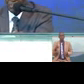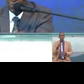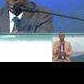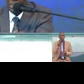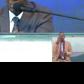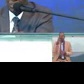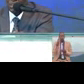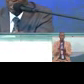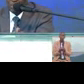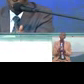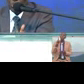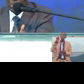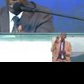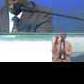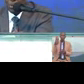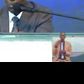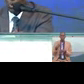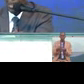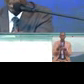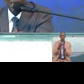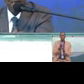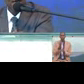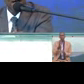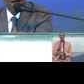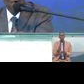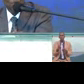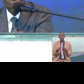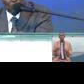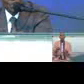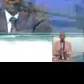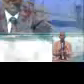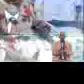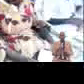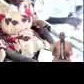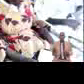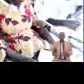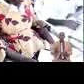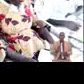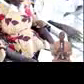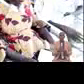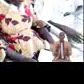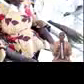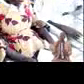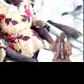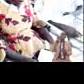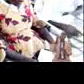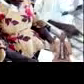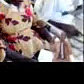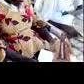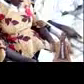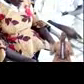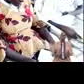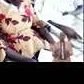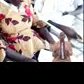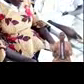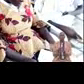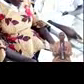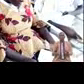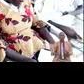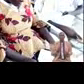that he was manifested to take away our sins, and in